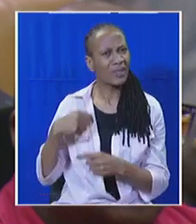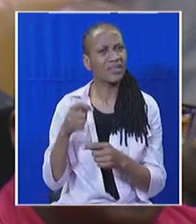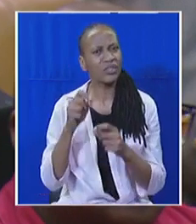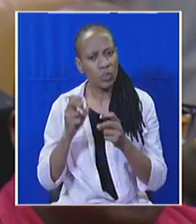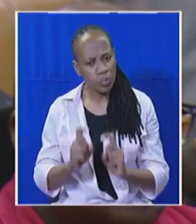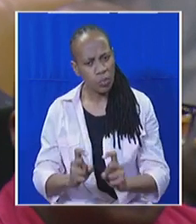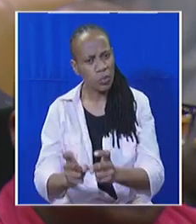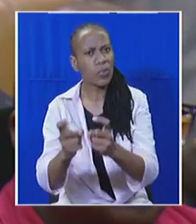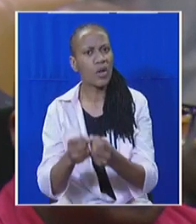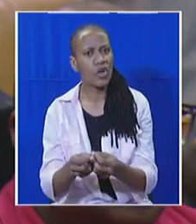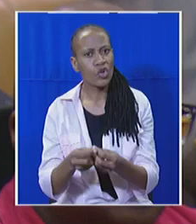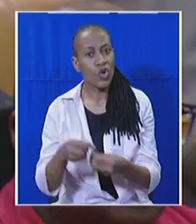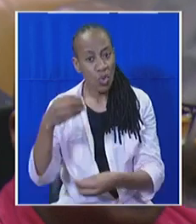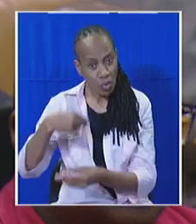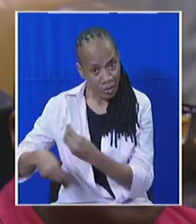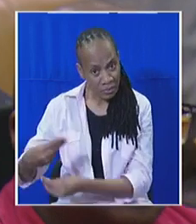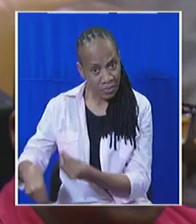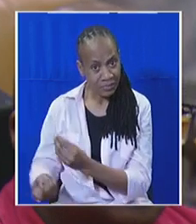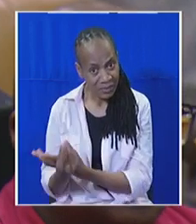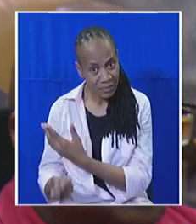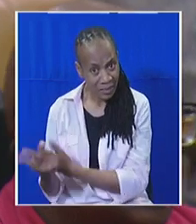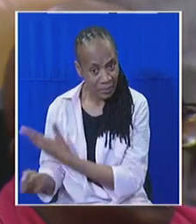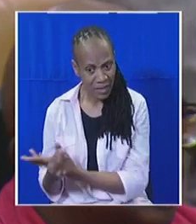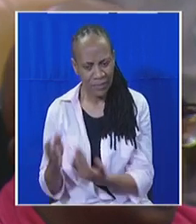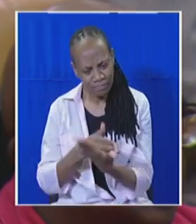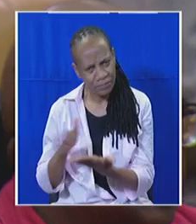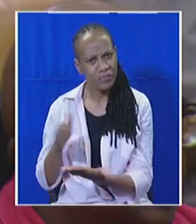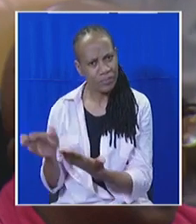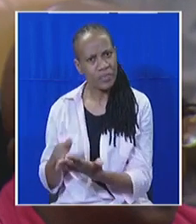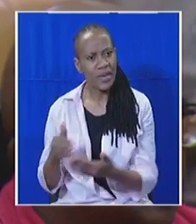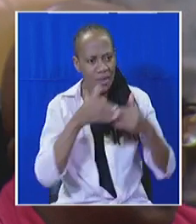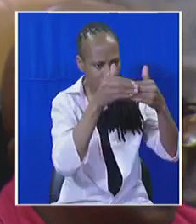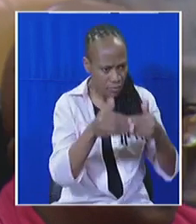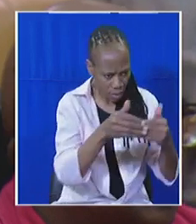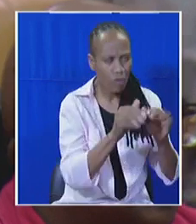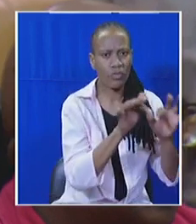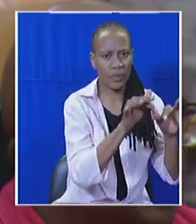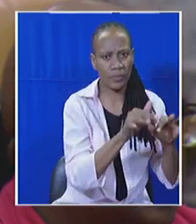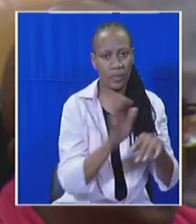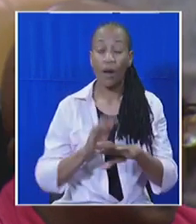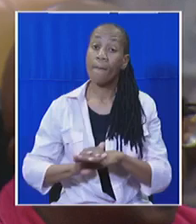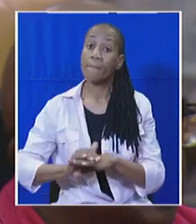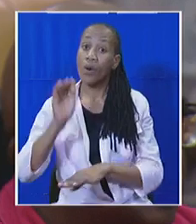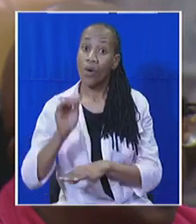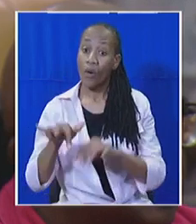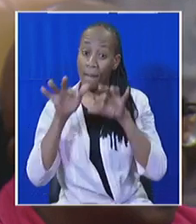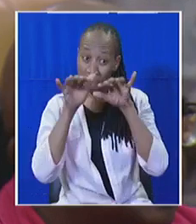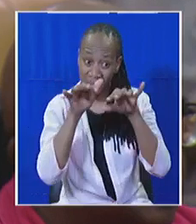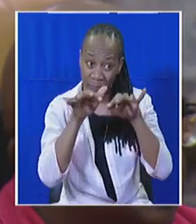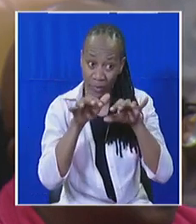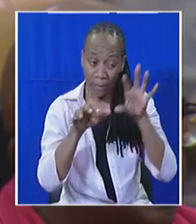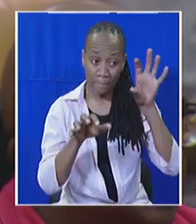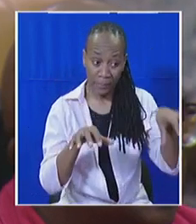root out corruption and ensure that the needs of the people are well taken care of. We further call on the people of